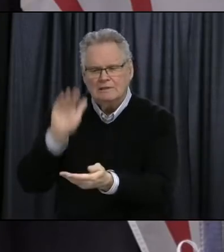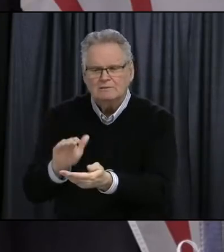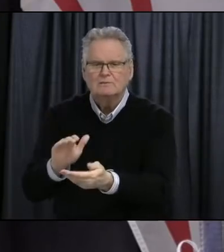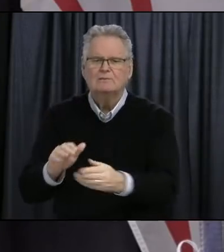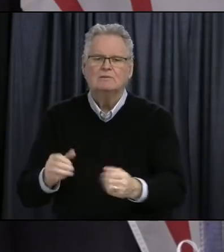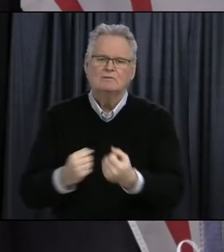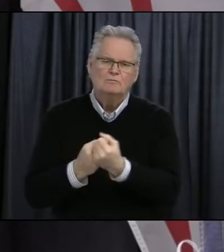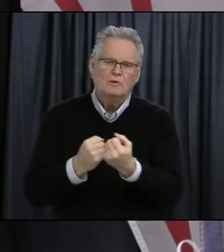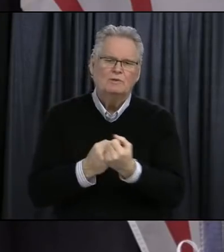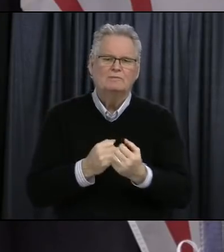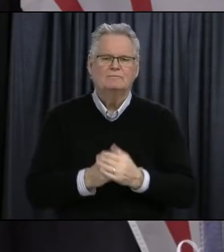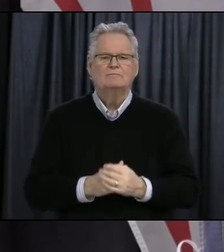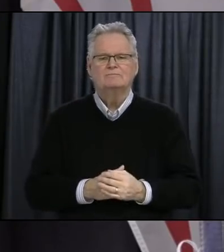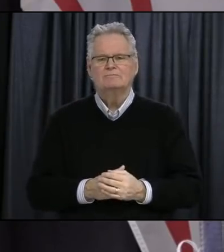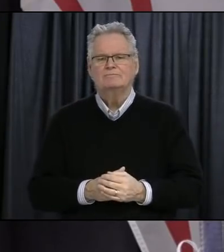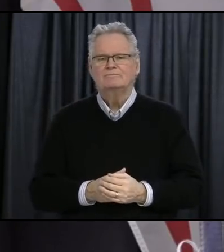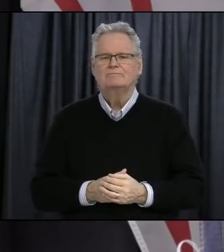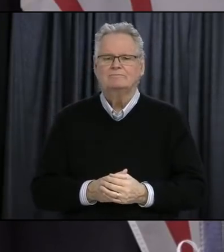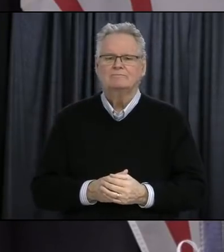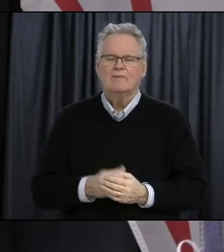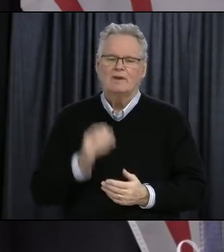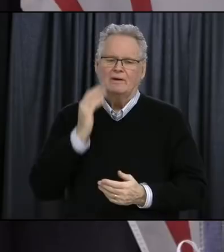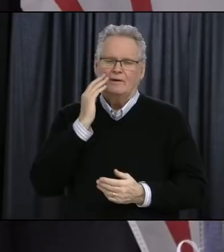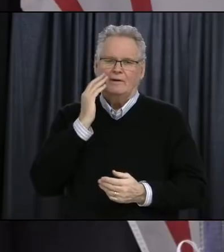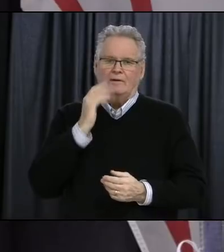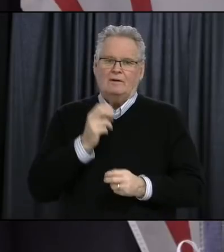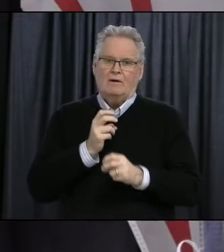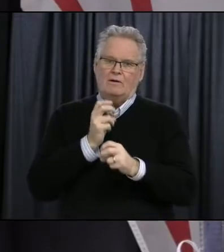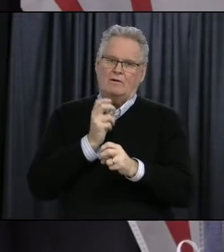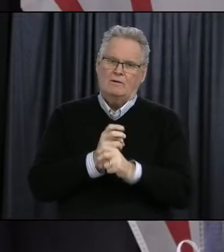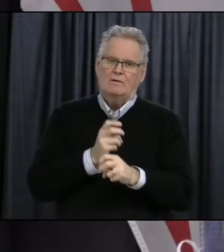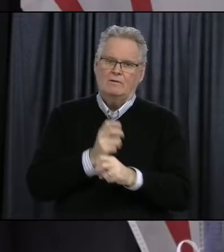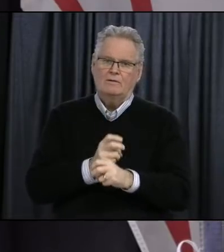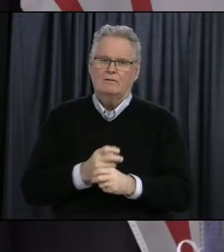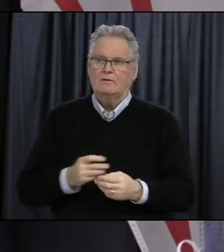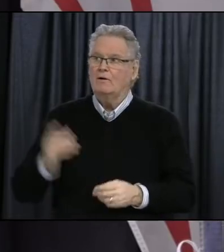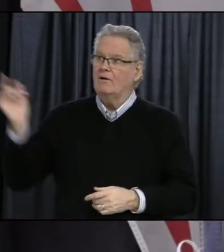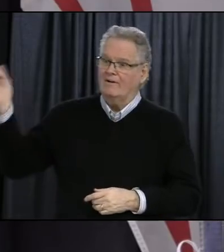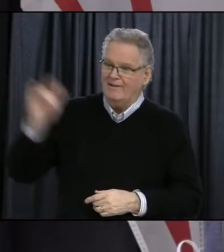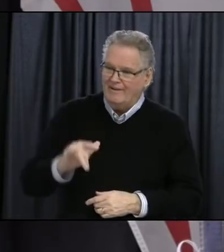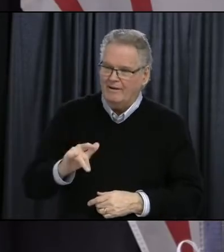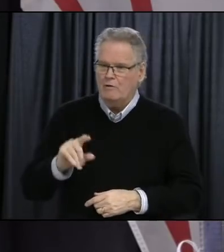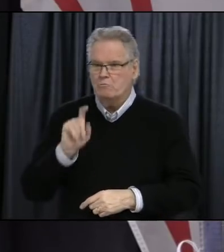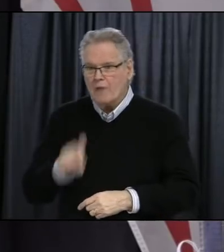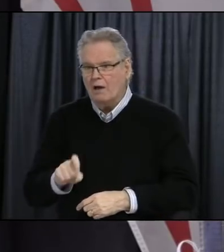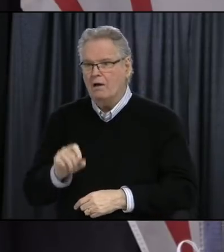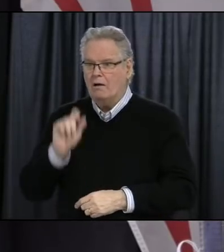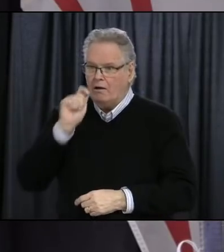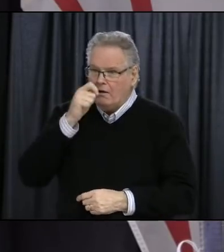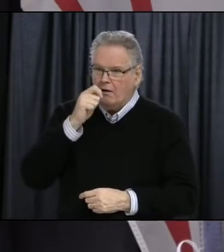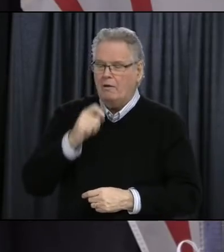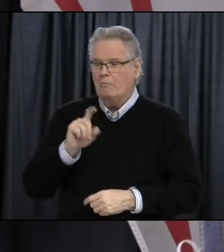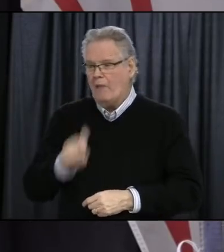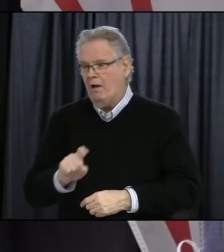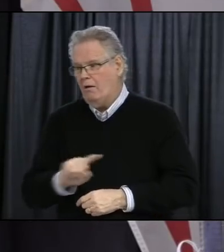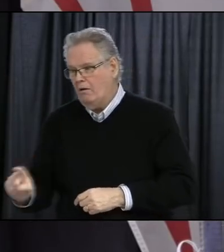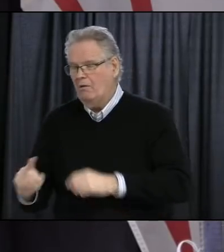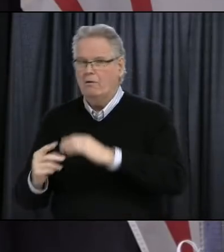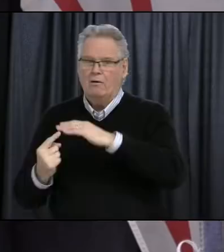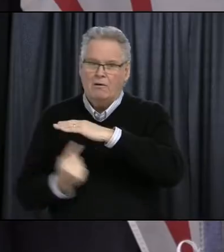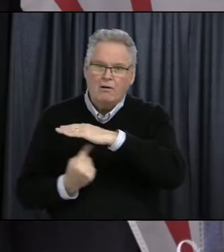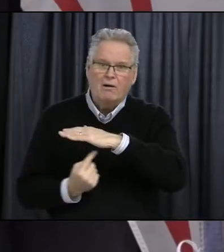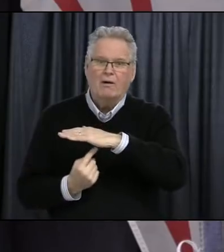can appreciate that time of isolation when they return to the province. There's no question, Peter, it's a tough